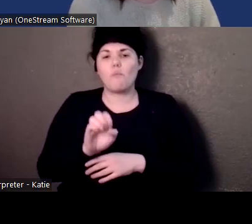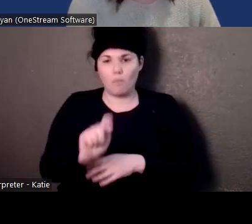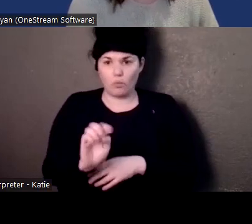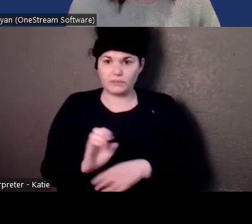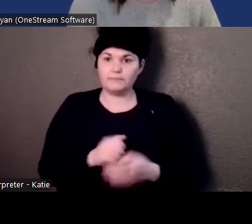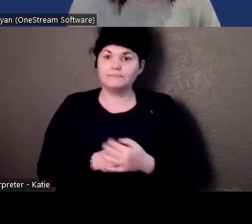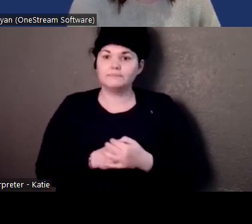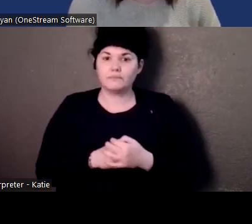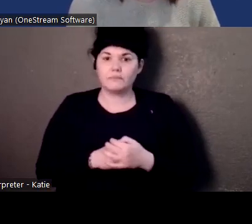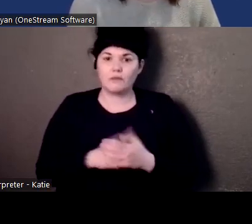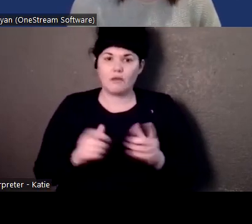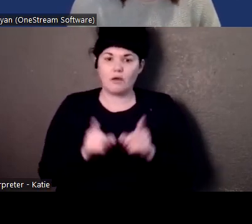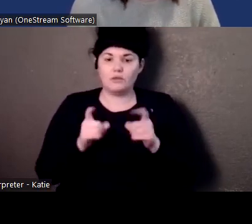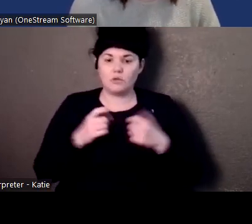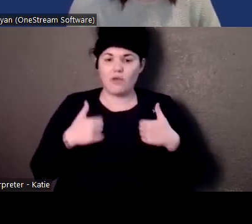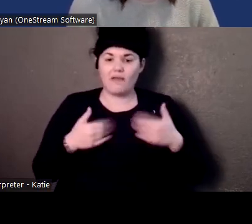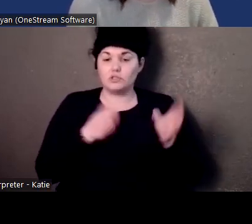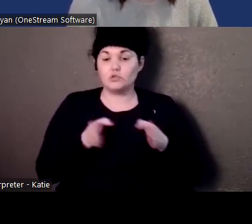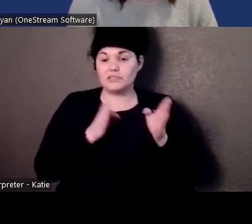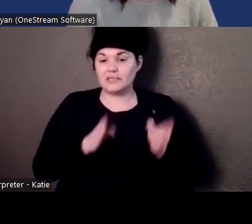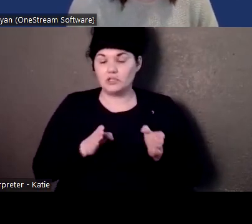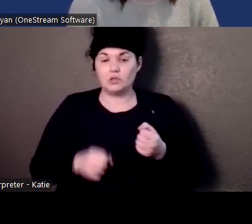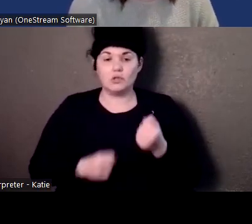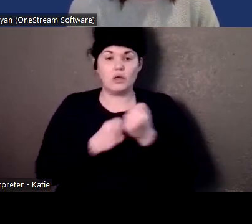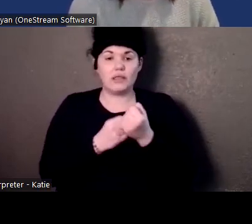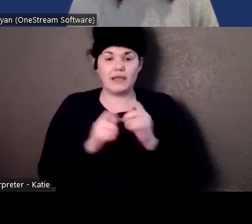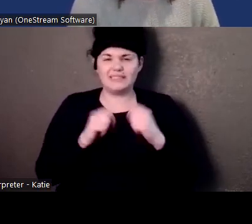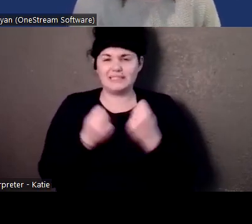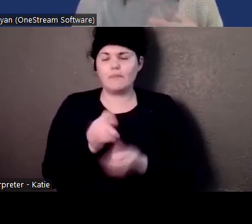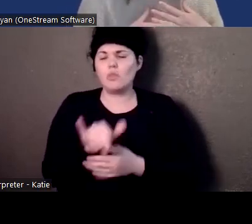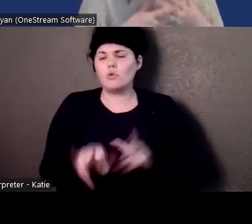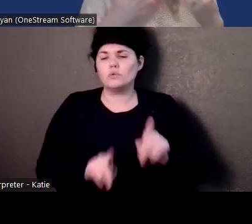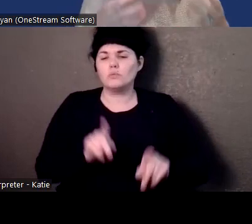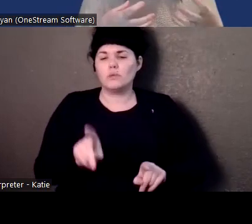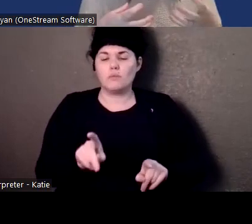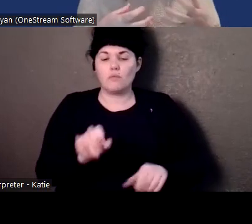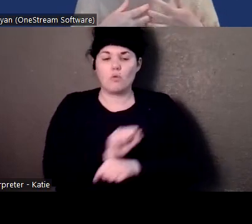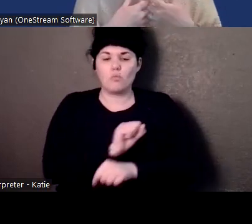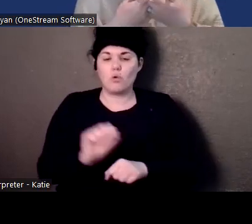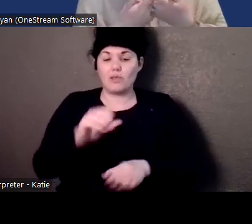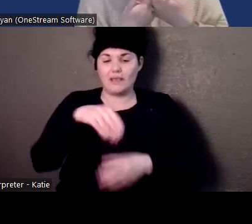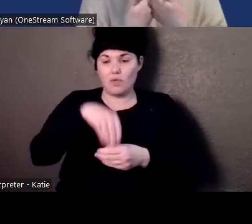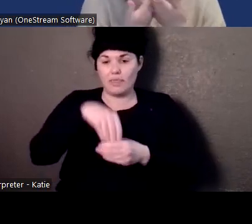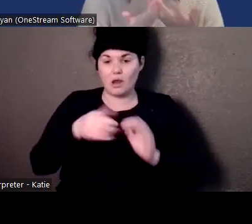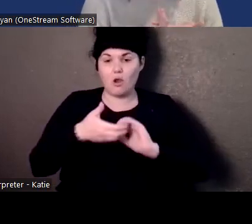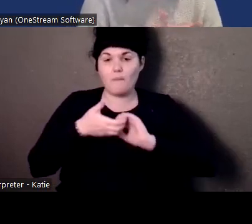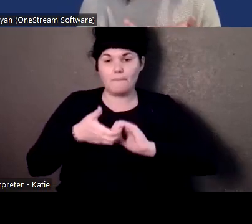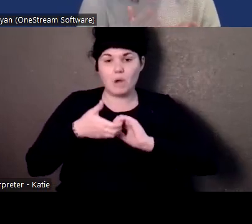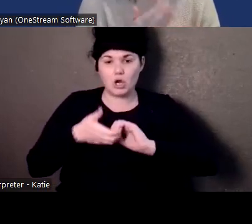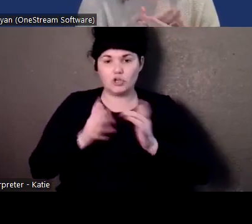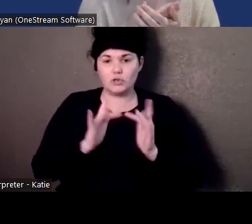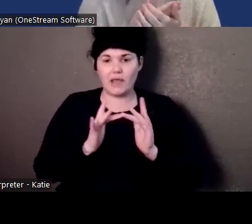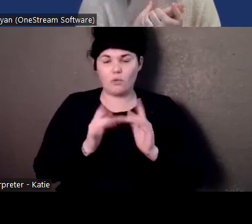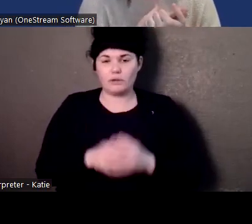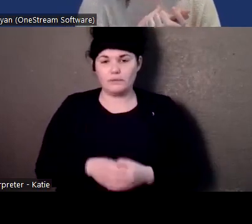have our strategic alliances team. So really, those are the individuals that are working within our partner network. So You can